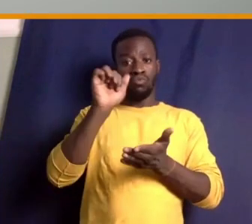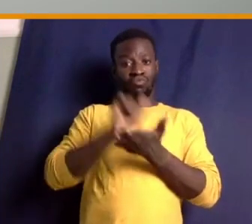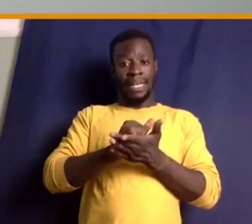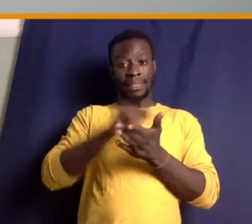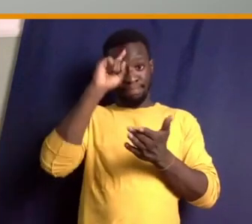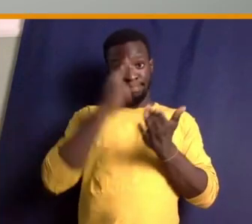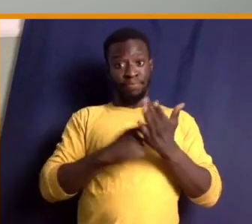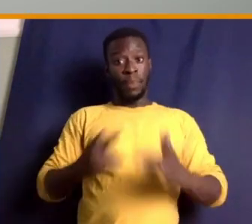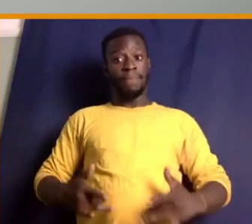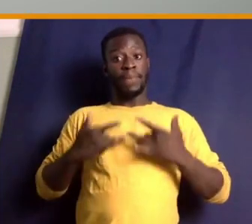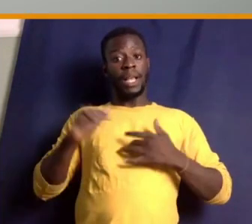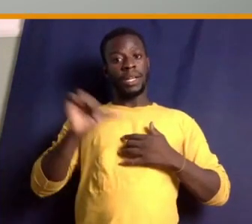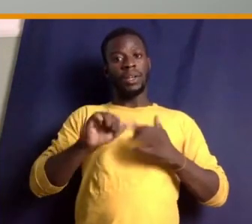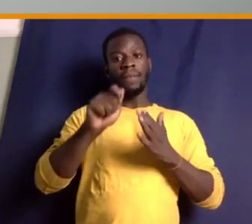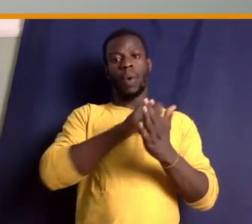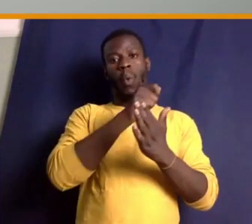it. Thank you very much, Joe.